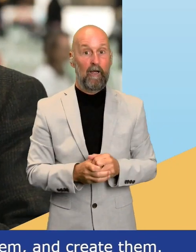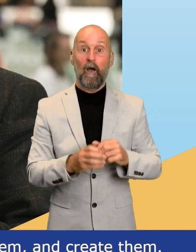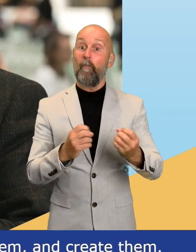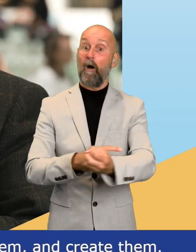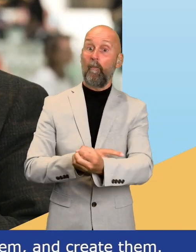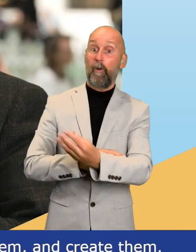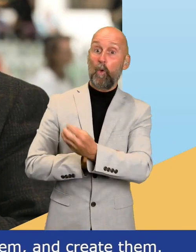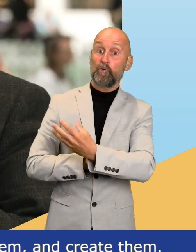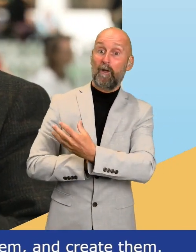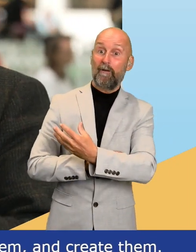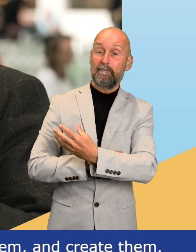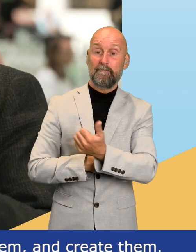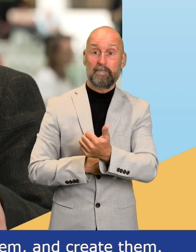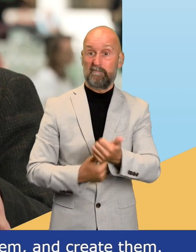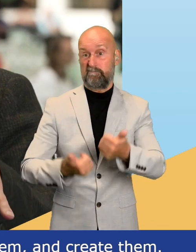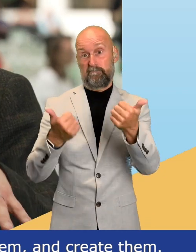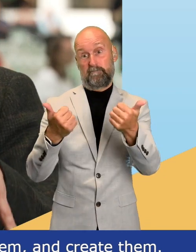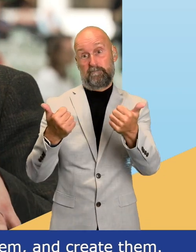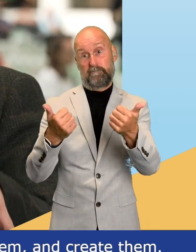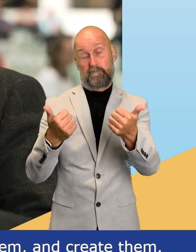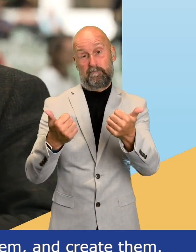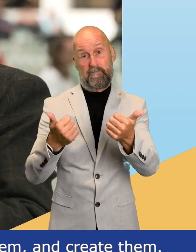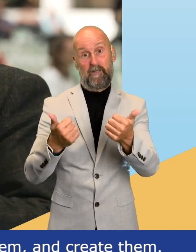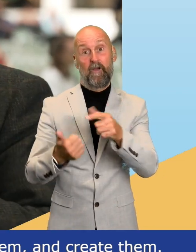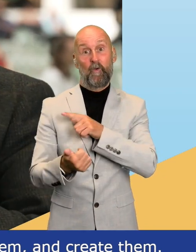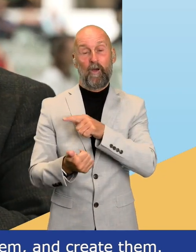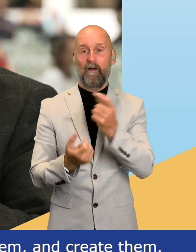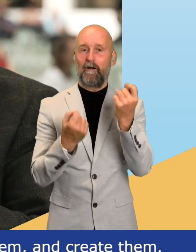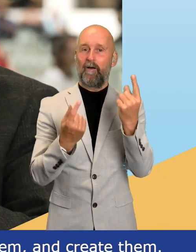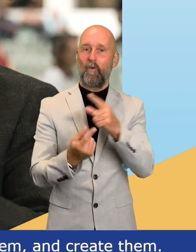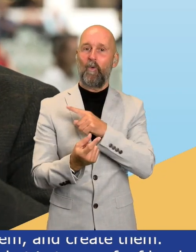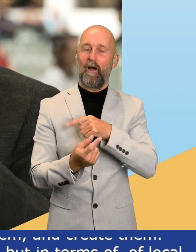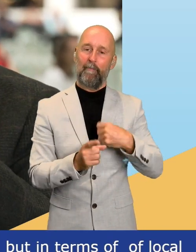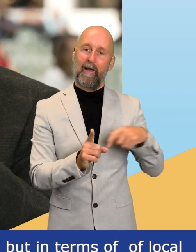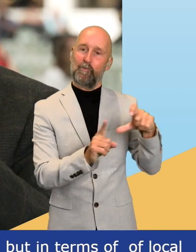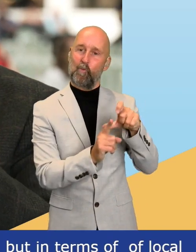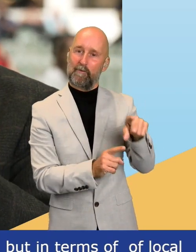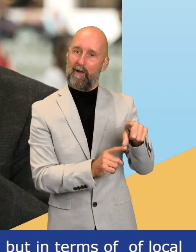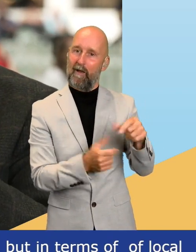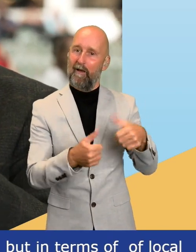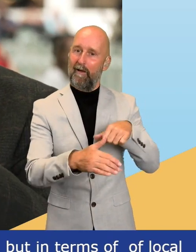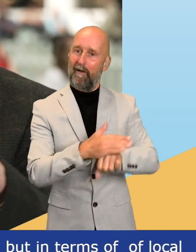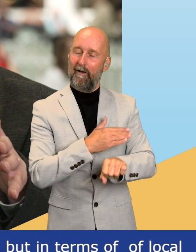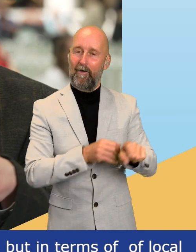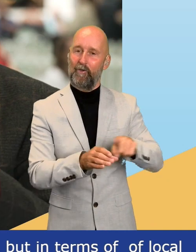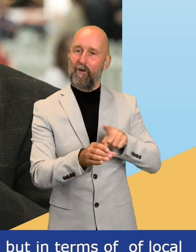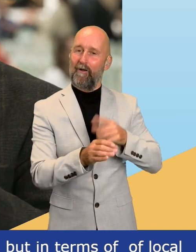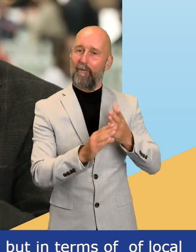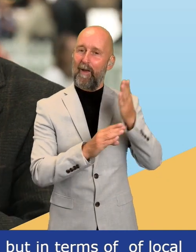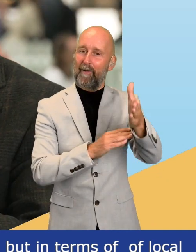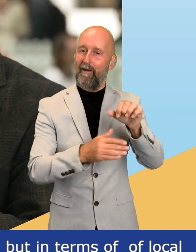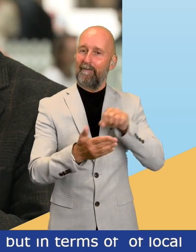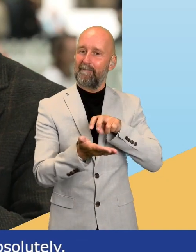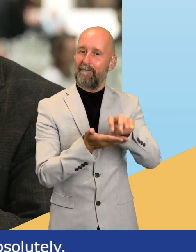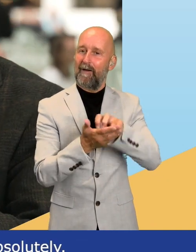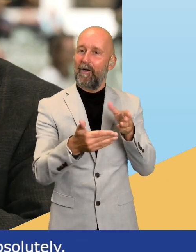no-brainer. They absolutely. And I think it was really brought home to me when I had my daughter, and you know, she was, you know, I remember going to the corner shop with her when